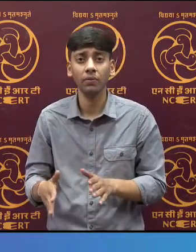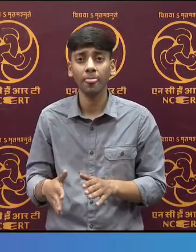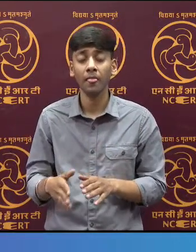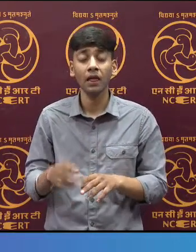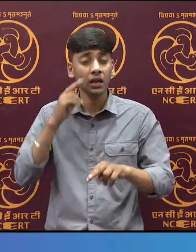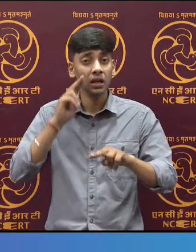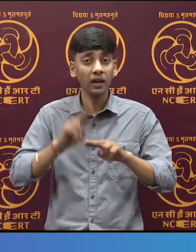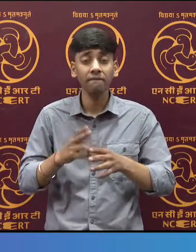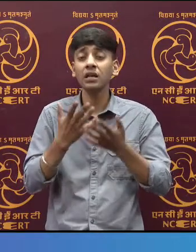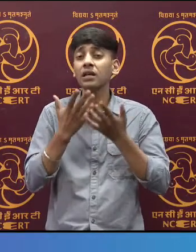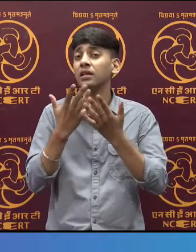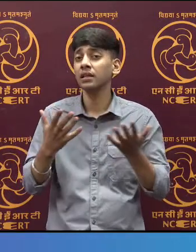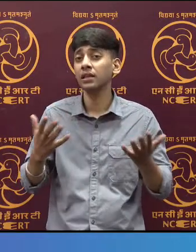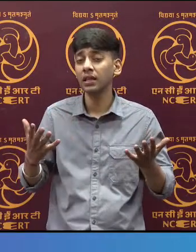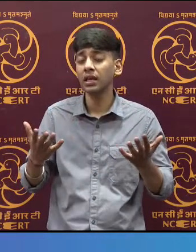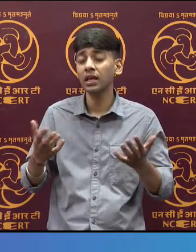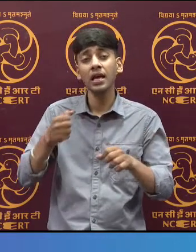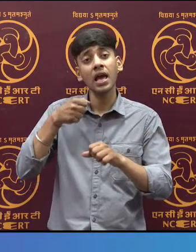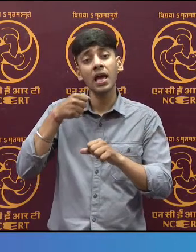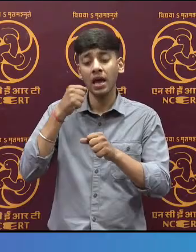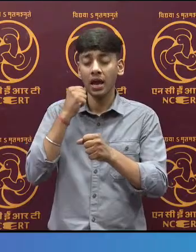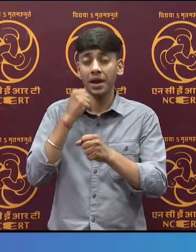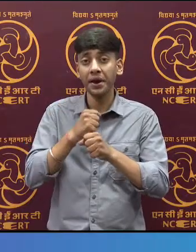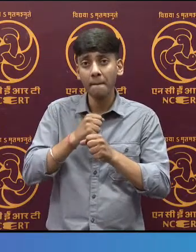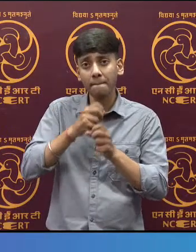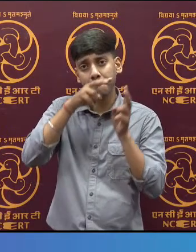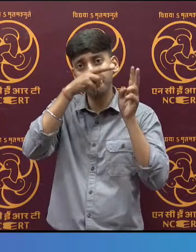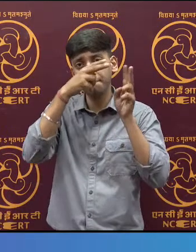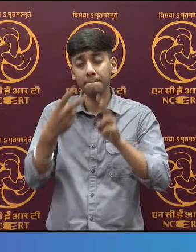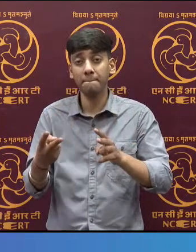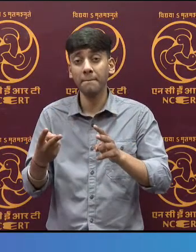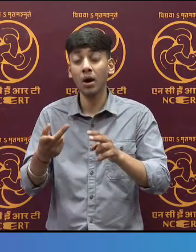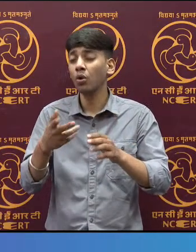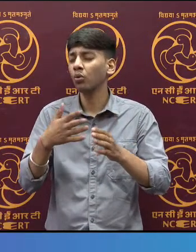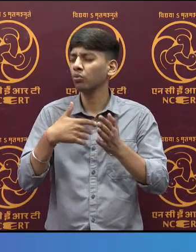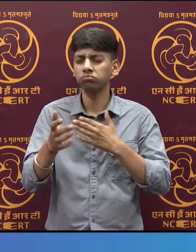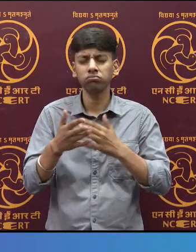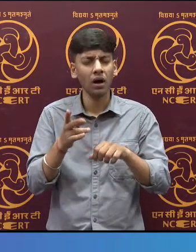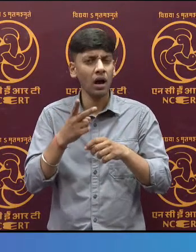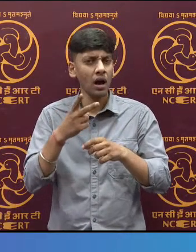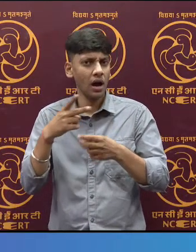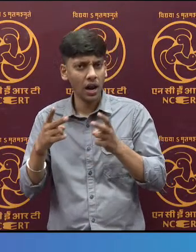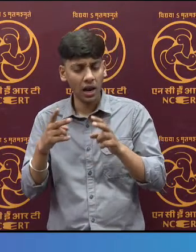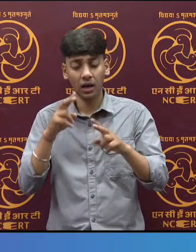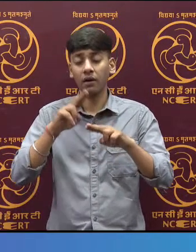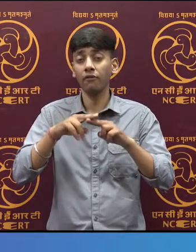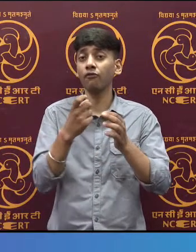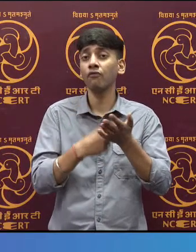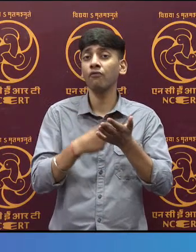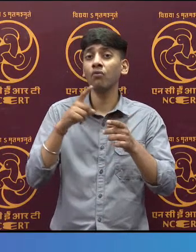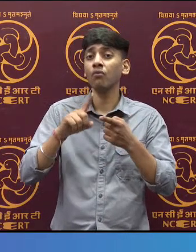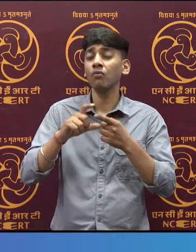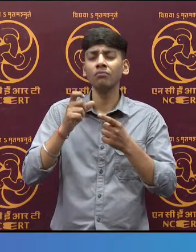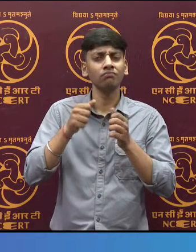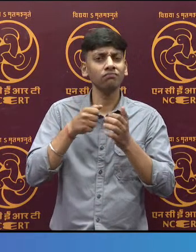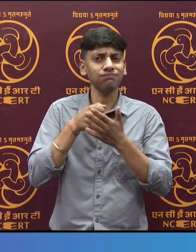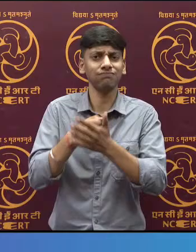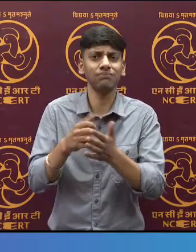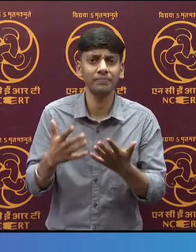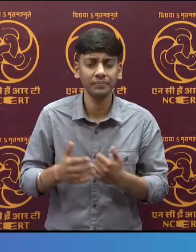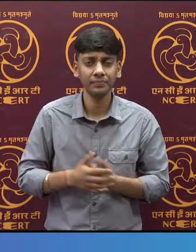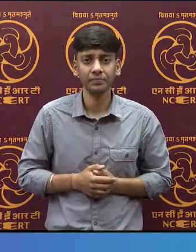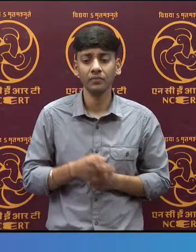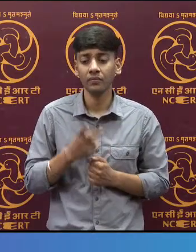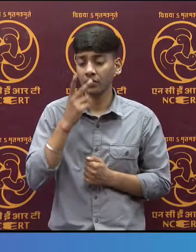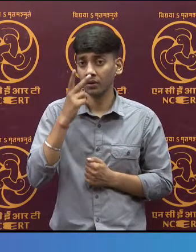falling only under the gravitational force of Earth and no other force is acting on that. In this figure, you can see